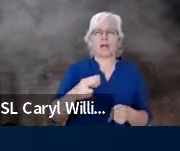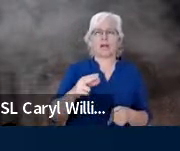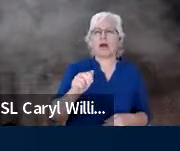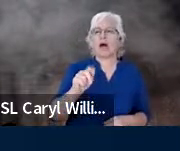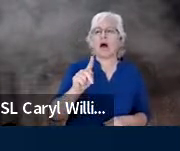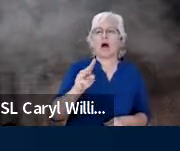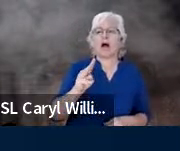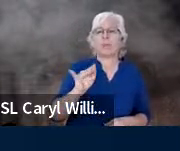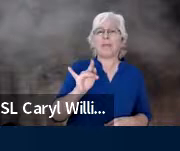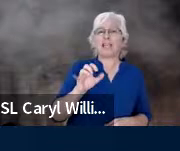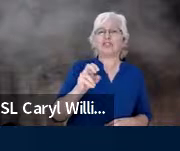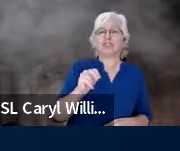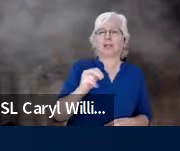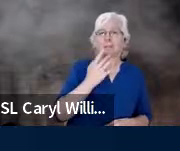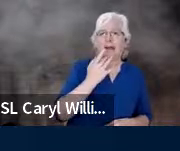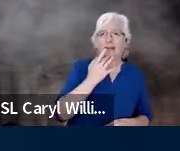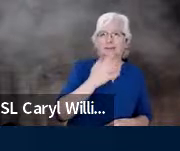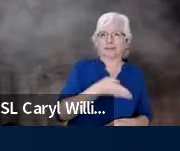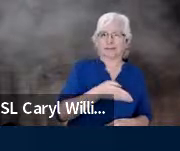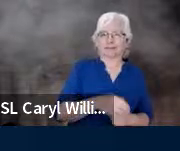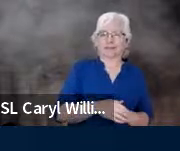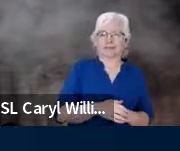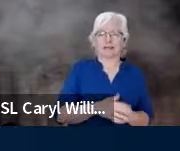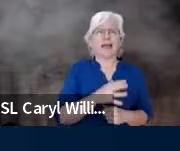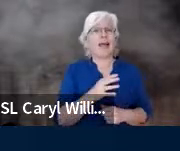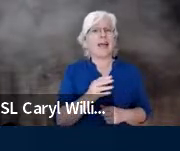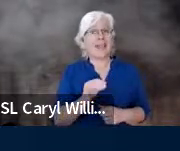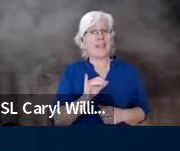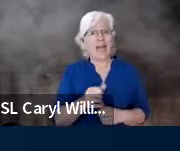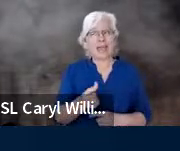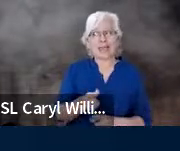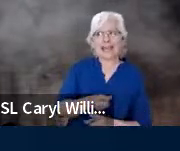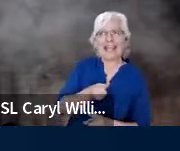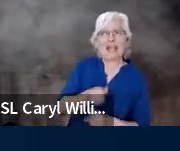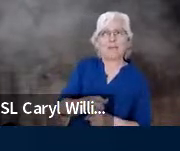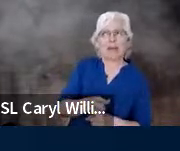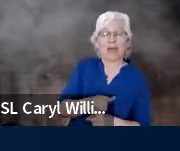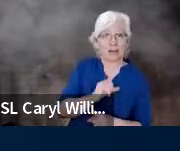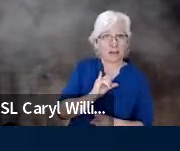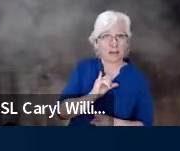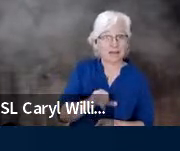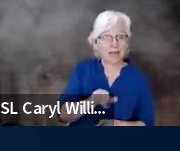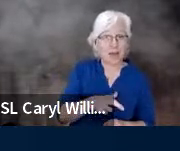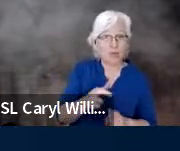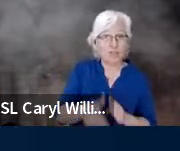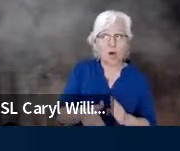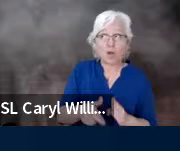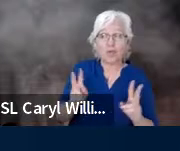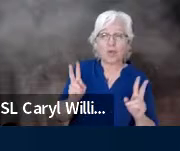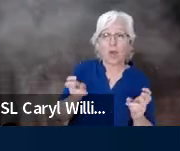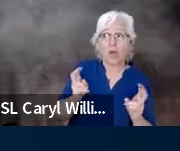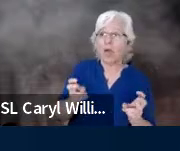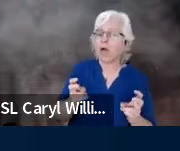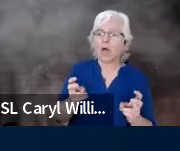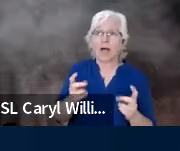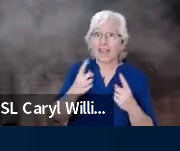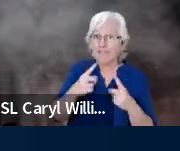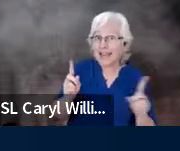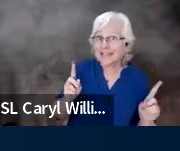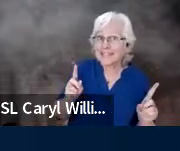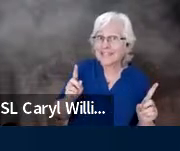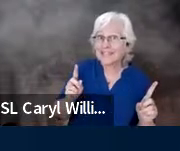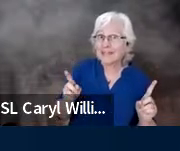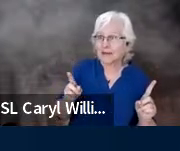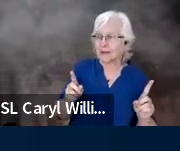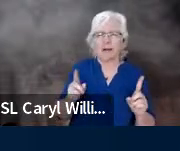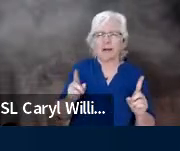bias, but it can also impact the effectiveness of having quote unquote humans in the loop to